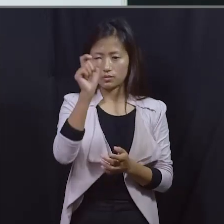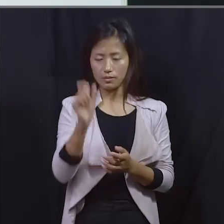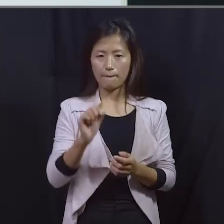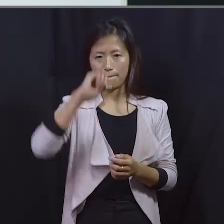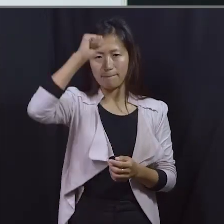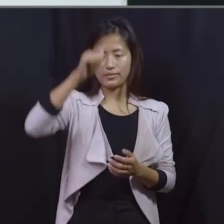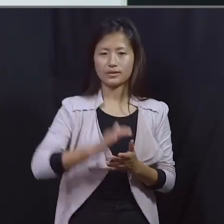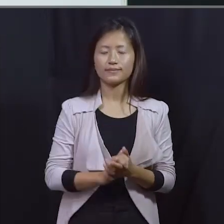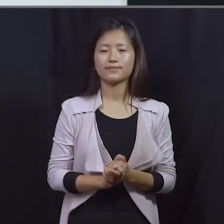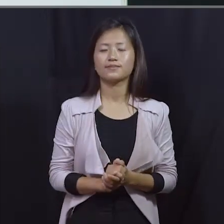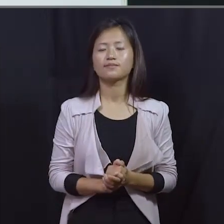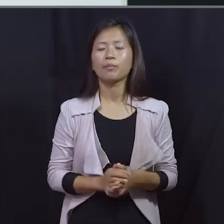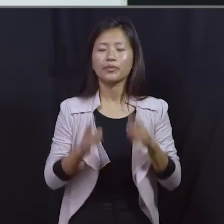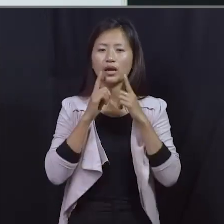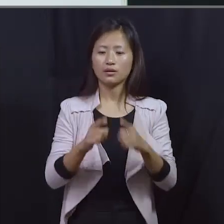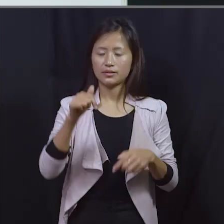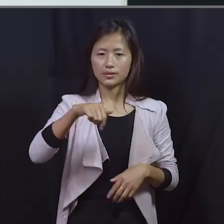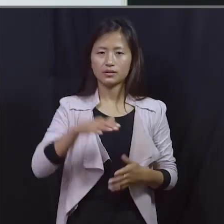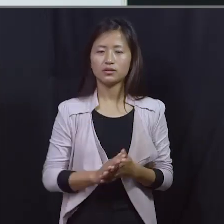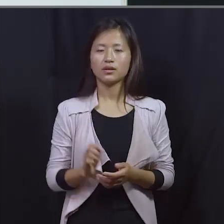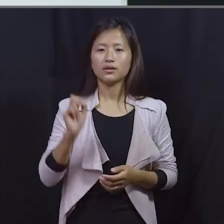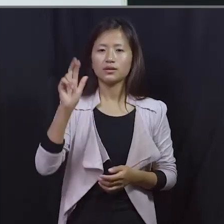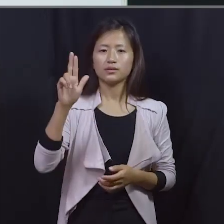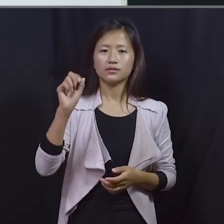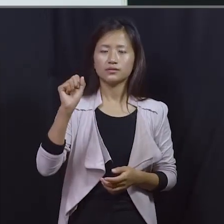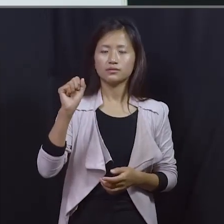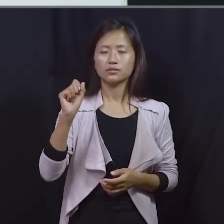zamindars. But here again, in 1865,